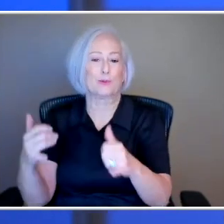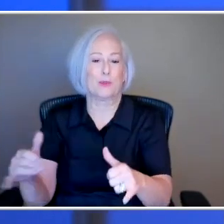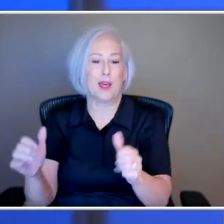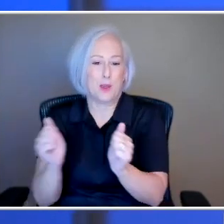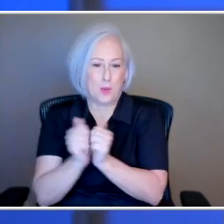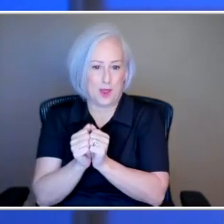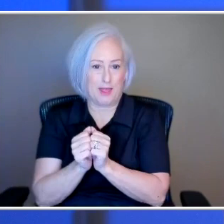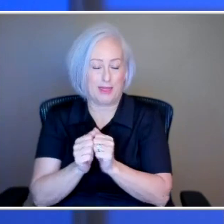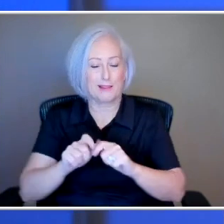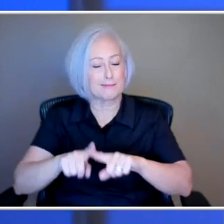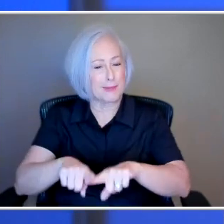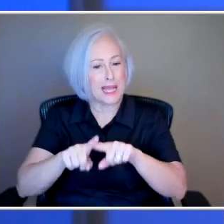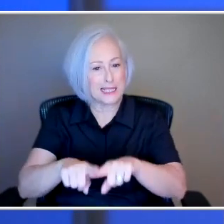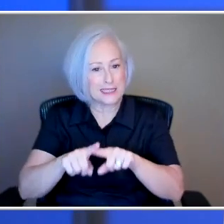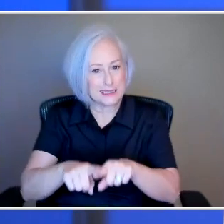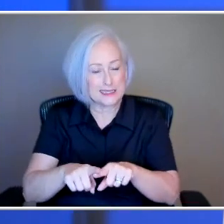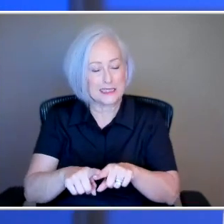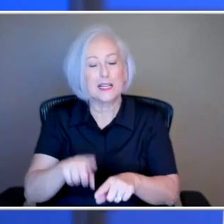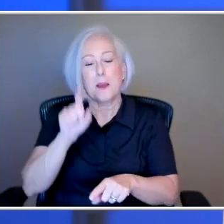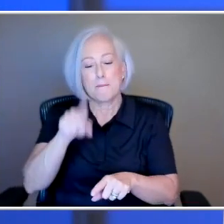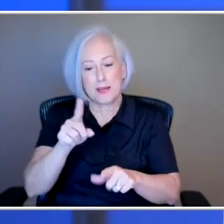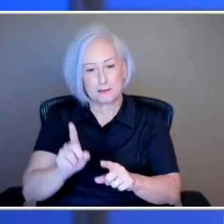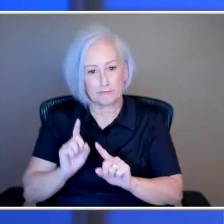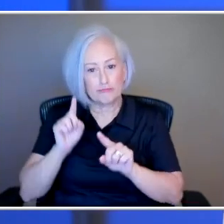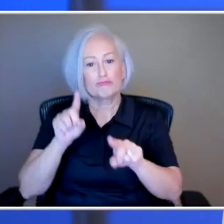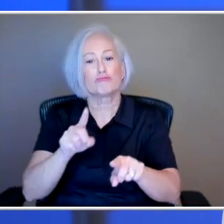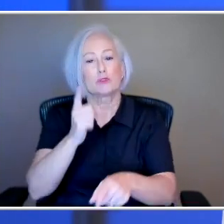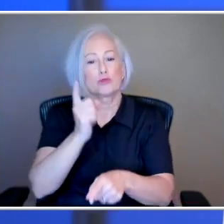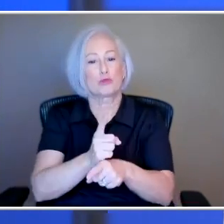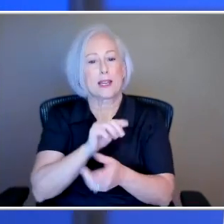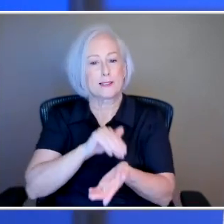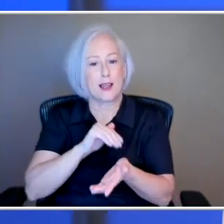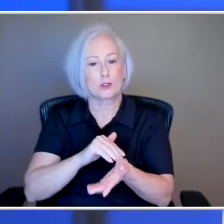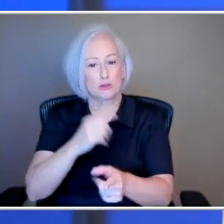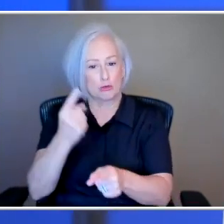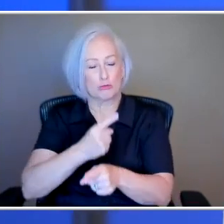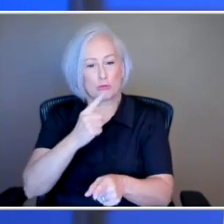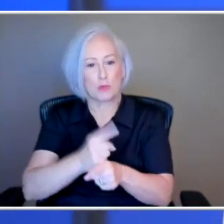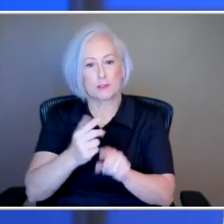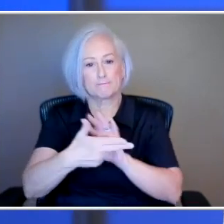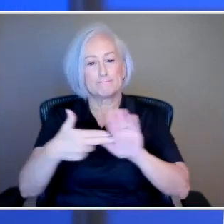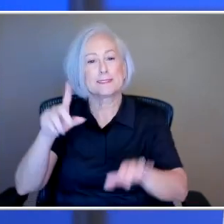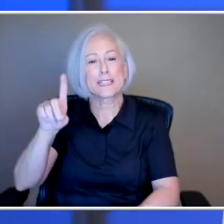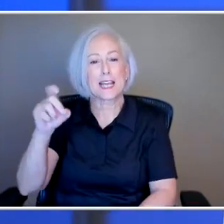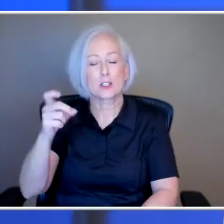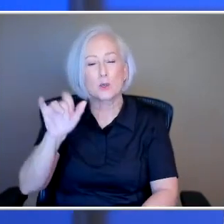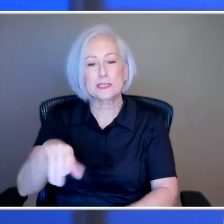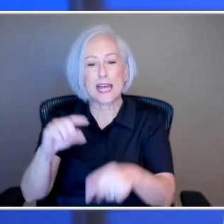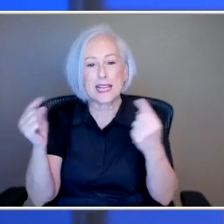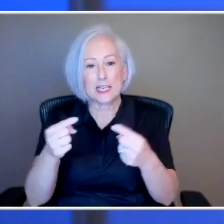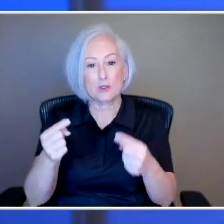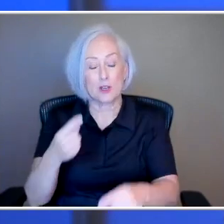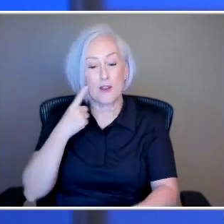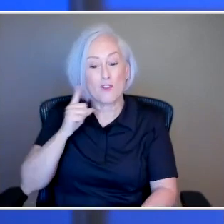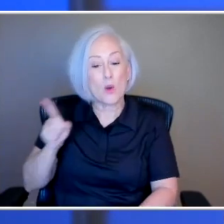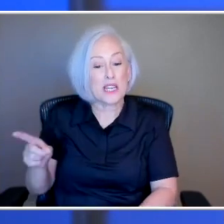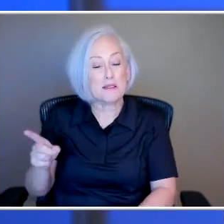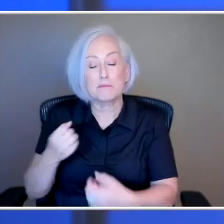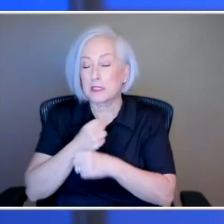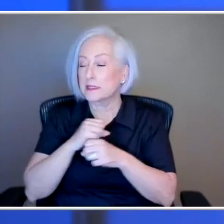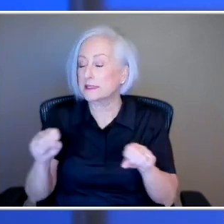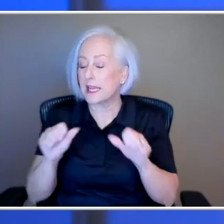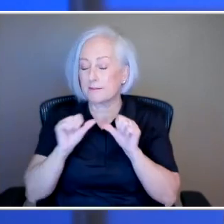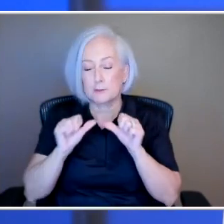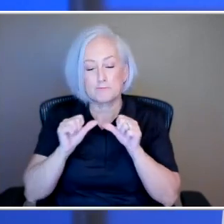can accurately diagnose the injury. And because again, for him in that situation, it was safe to just play through the pain as long as